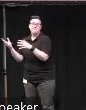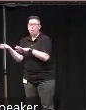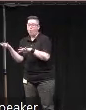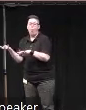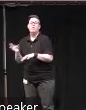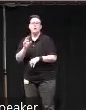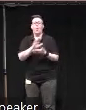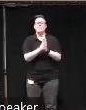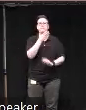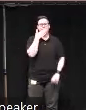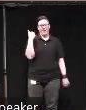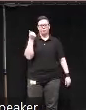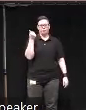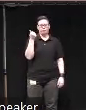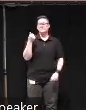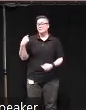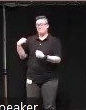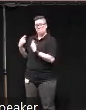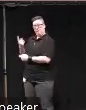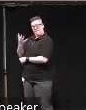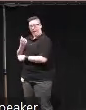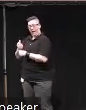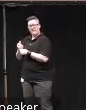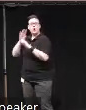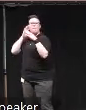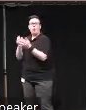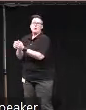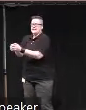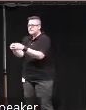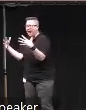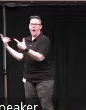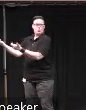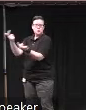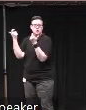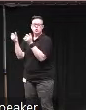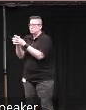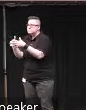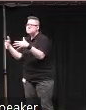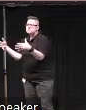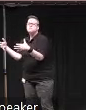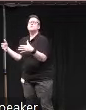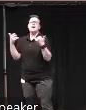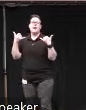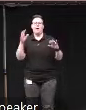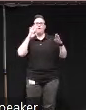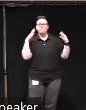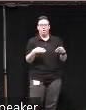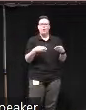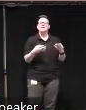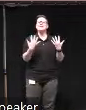better. Last 5 years, we focused on expansion and recruitment. We want to focus more